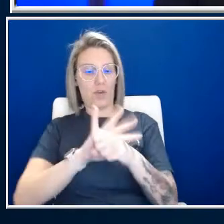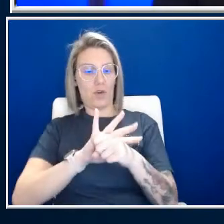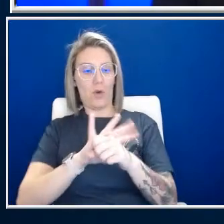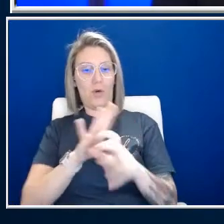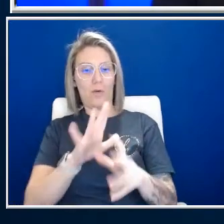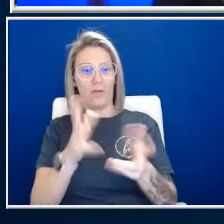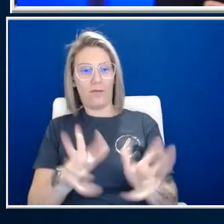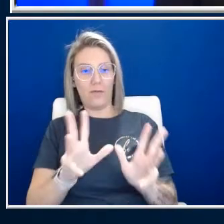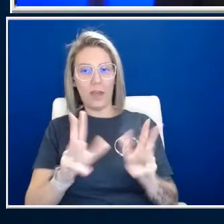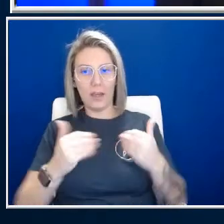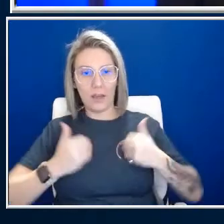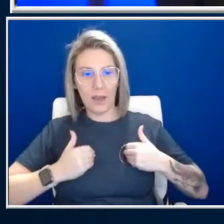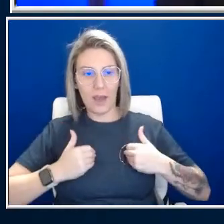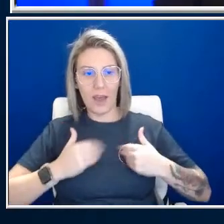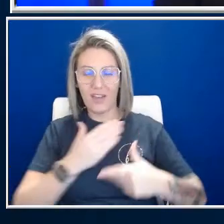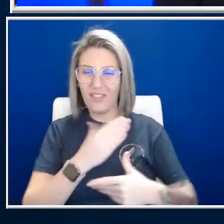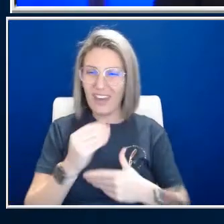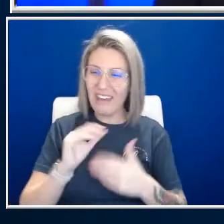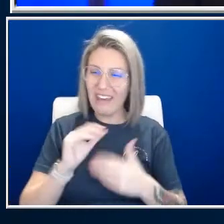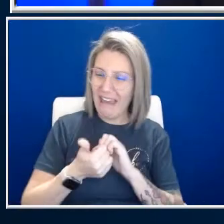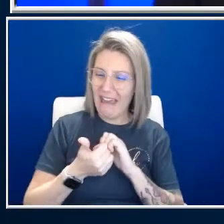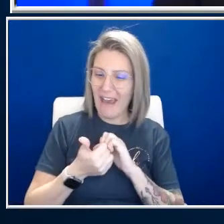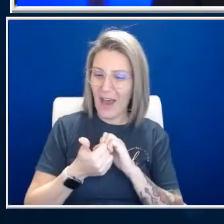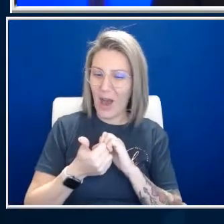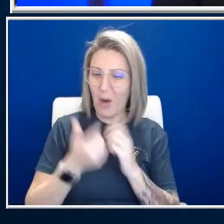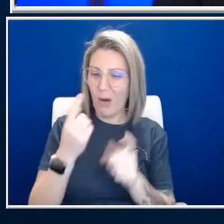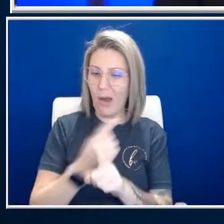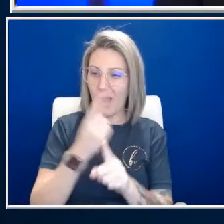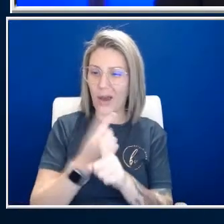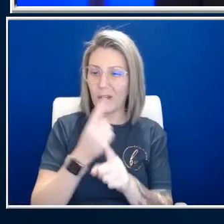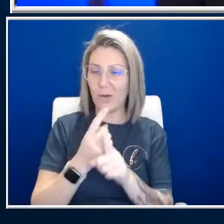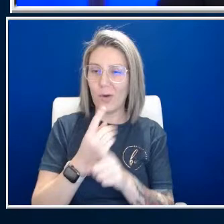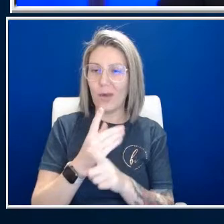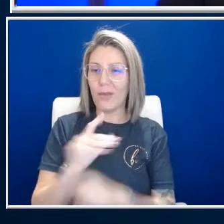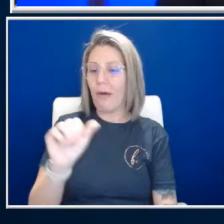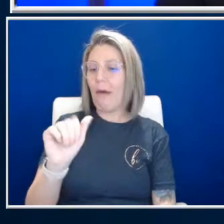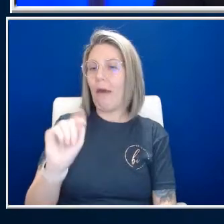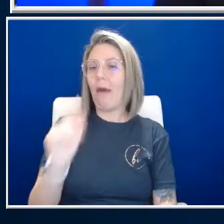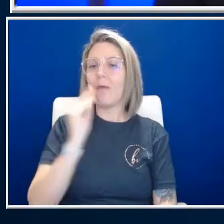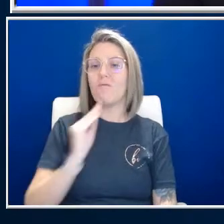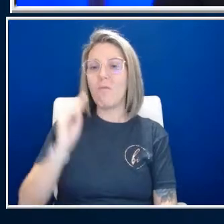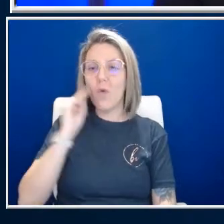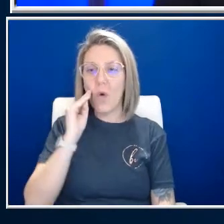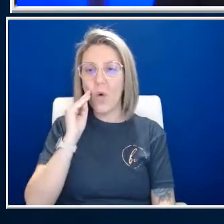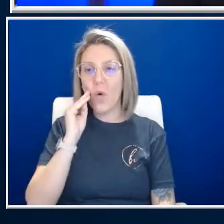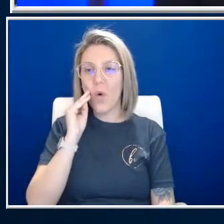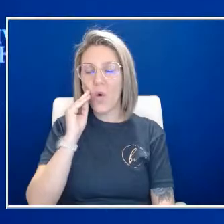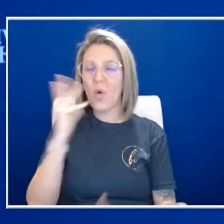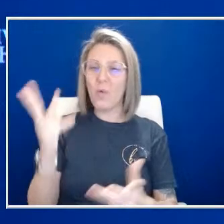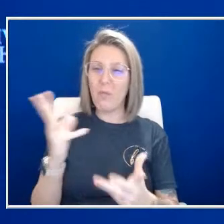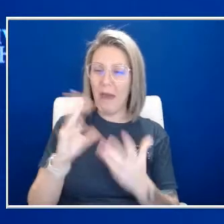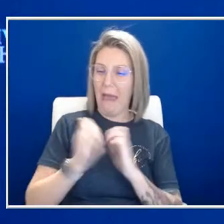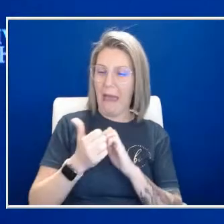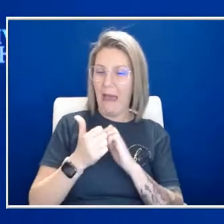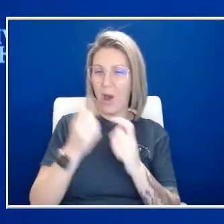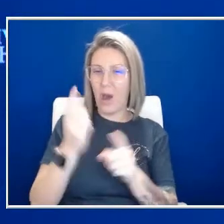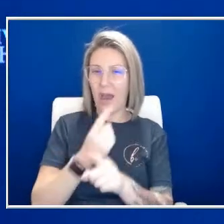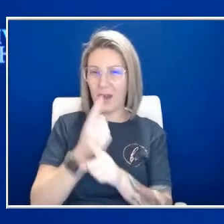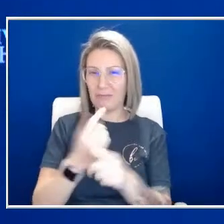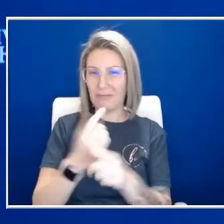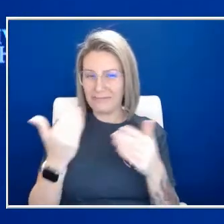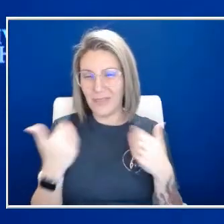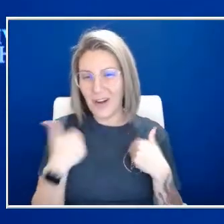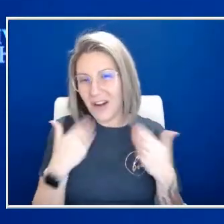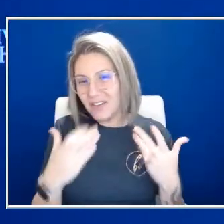long do you need to wait to take a COVID test? If you've already had it, how accurate are they? Yeah, I mean, you